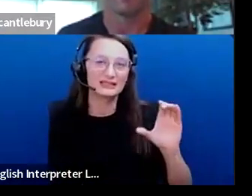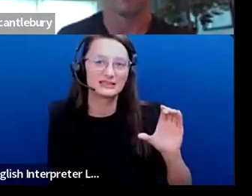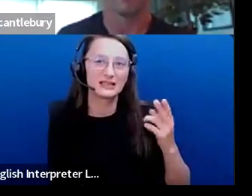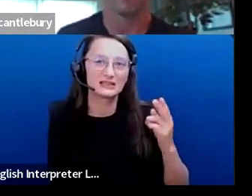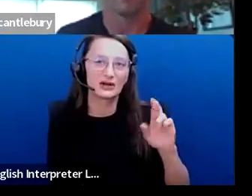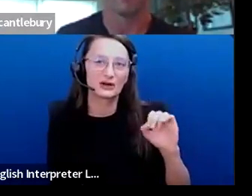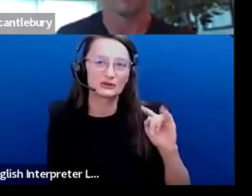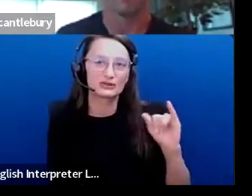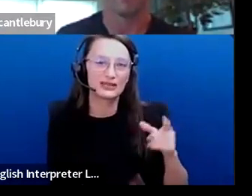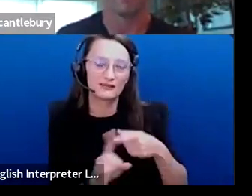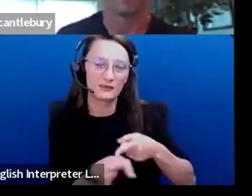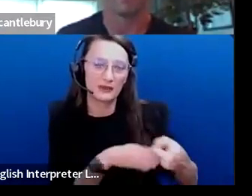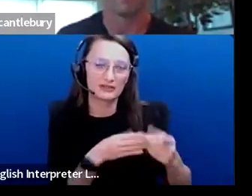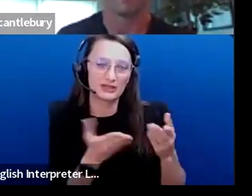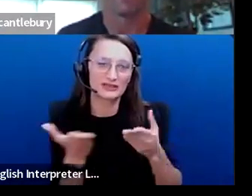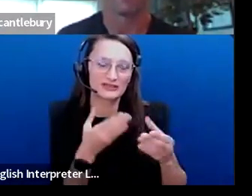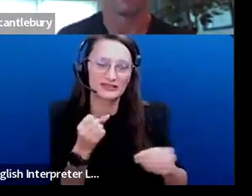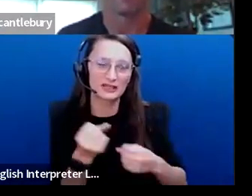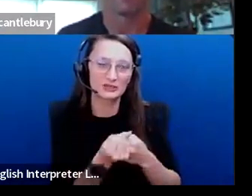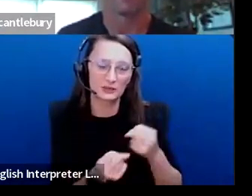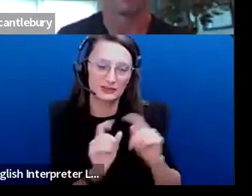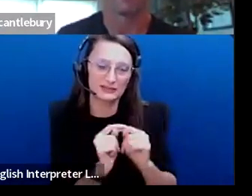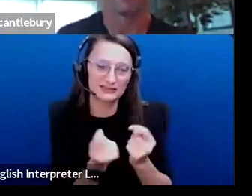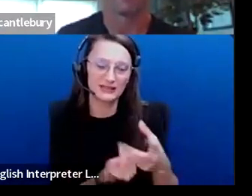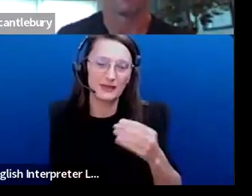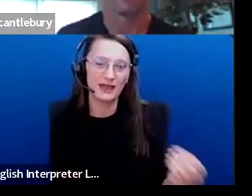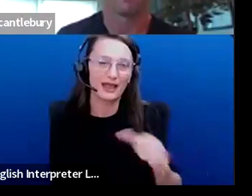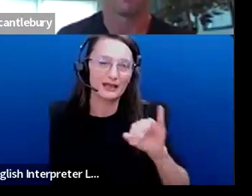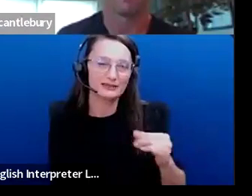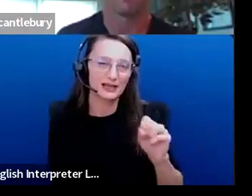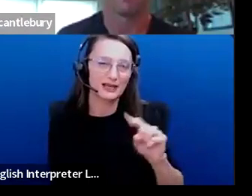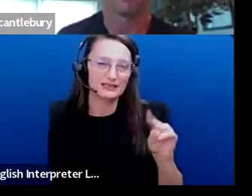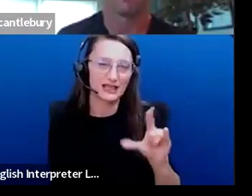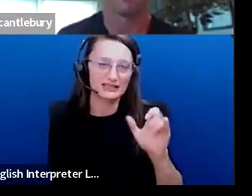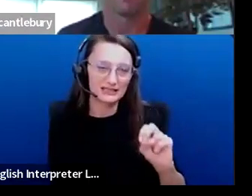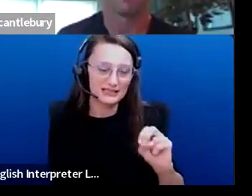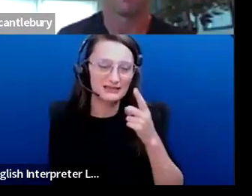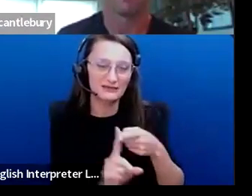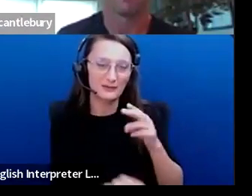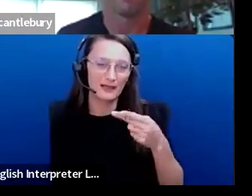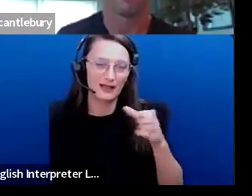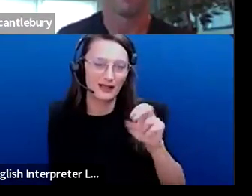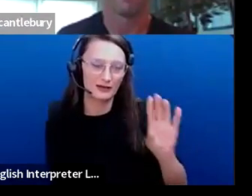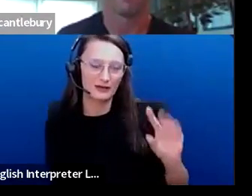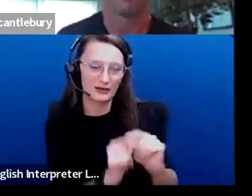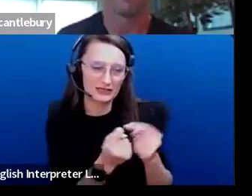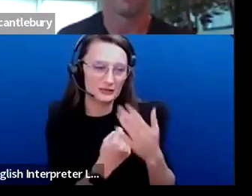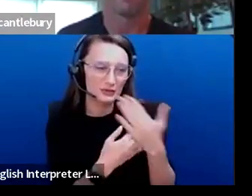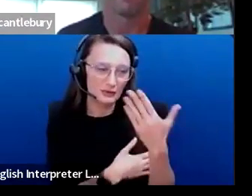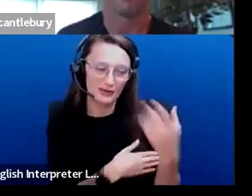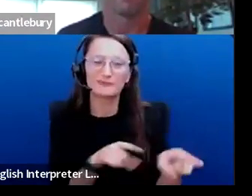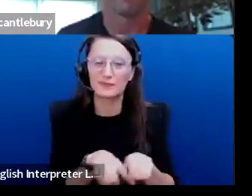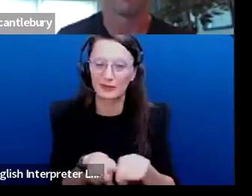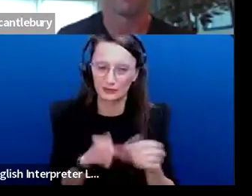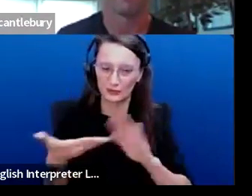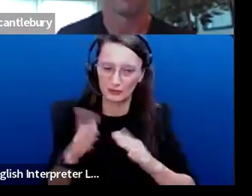specialized services and supports unit. Good morning, Christy. And Miss Jaslyn from Helen's team. Good morning, also in community services.